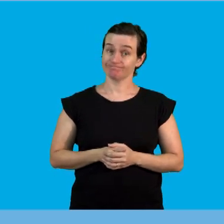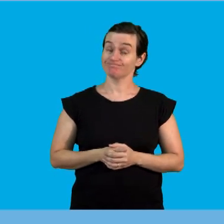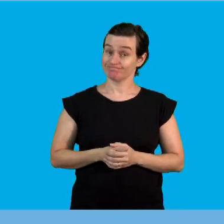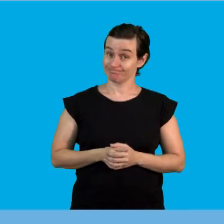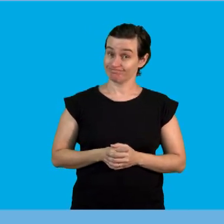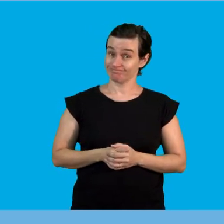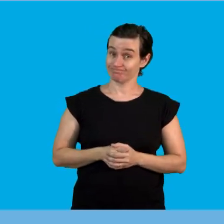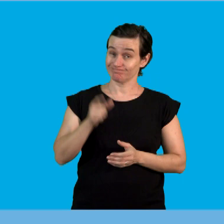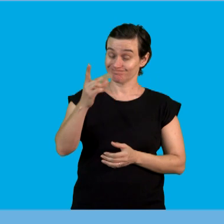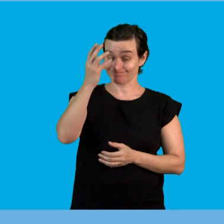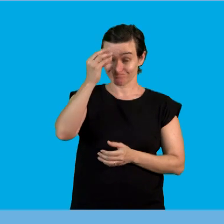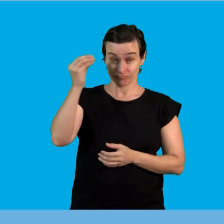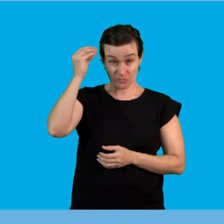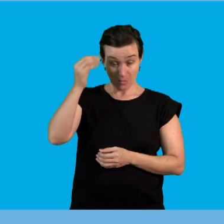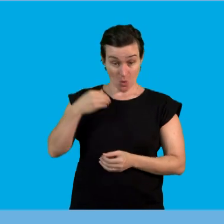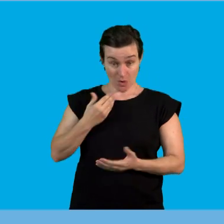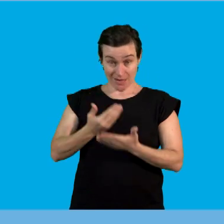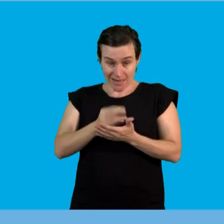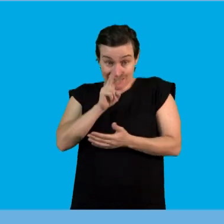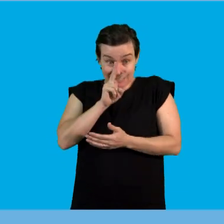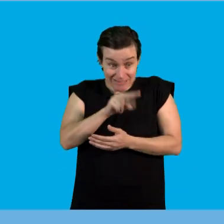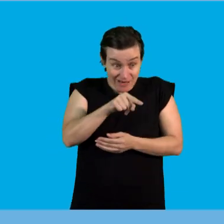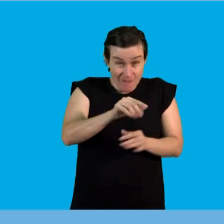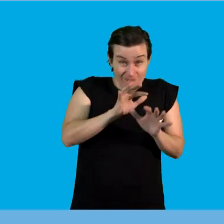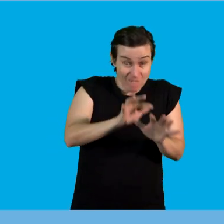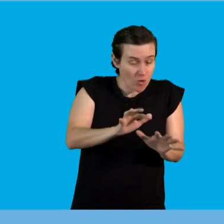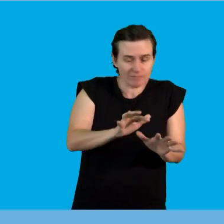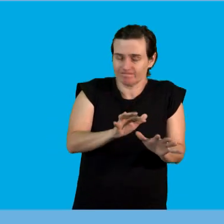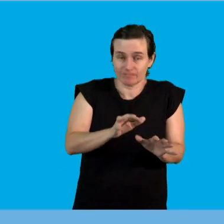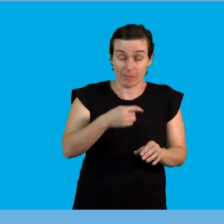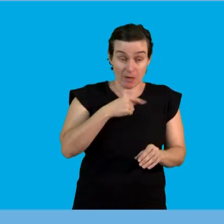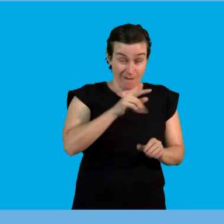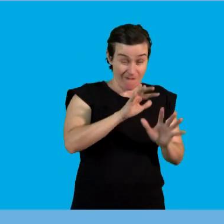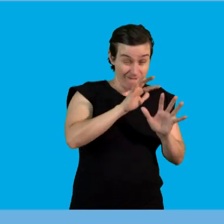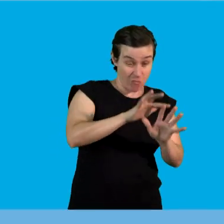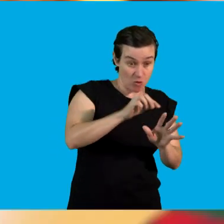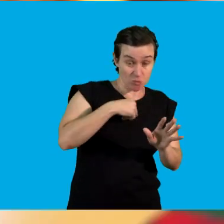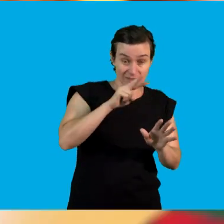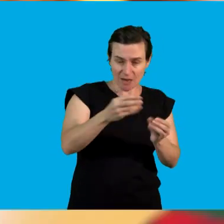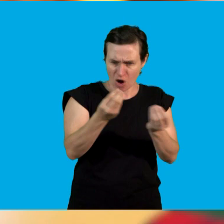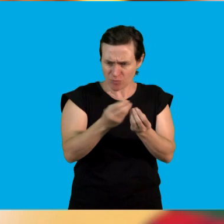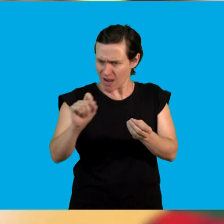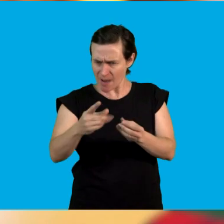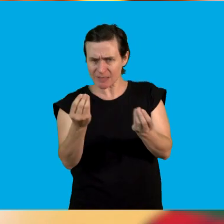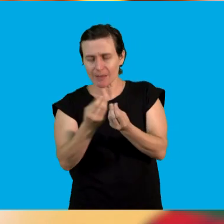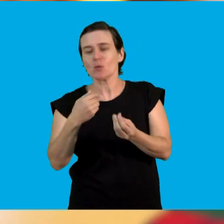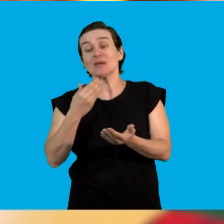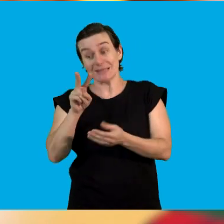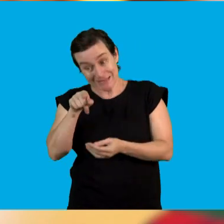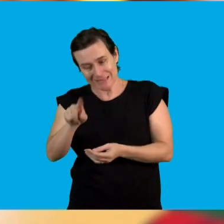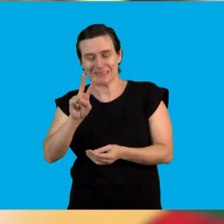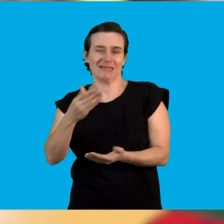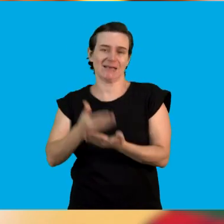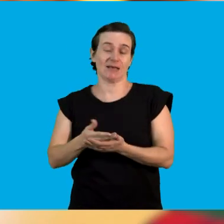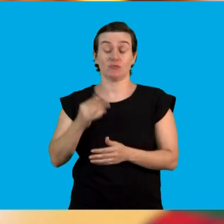Now, remember that we cannot see a force, but you can only see the effects of the force. So, for instance, if you are pushing